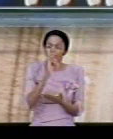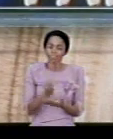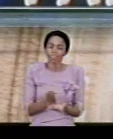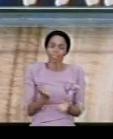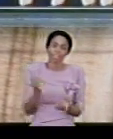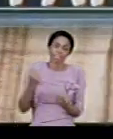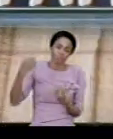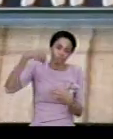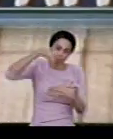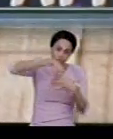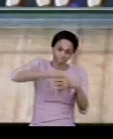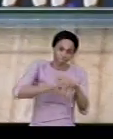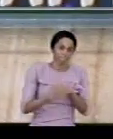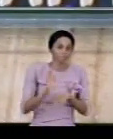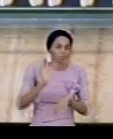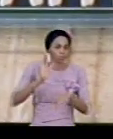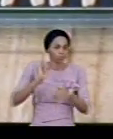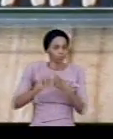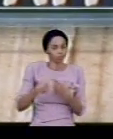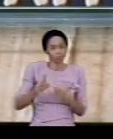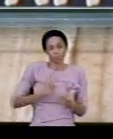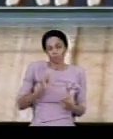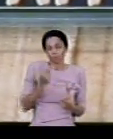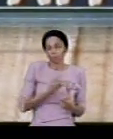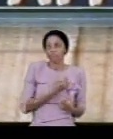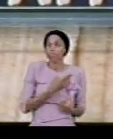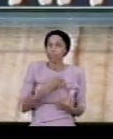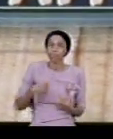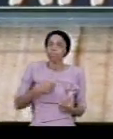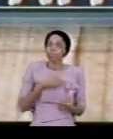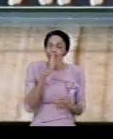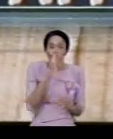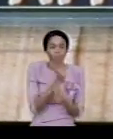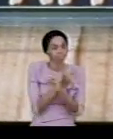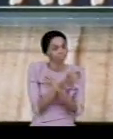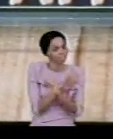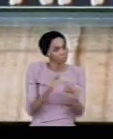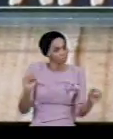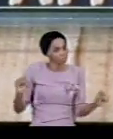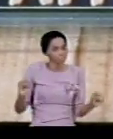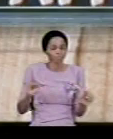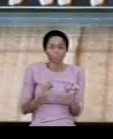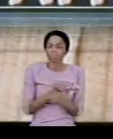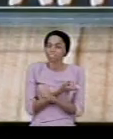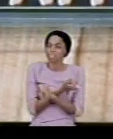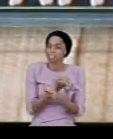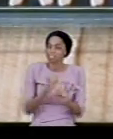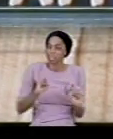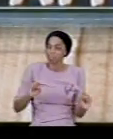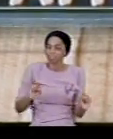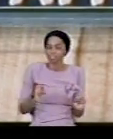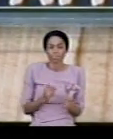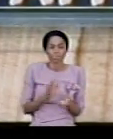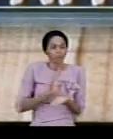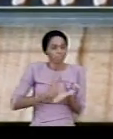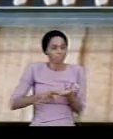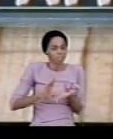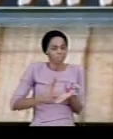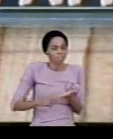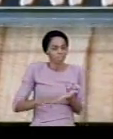us, and we're redeemed, we're ransomed, we're forgiven, we're set free on